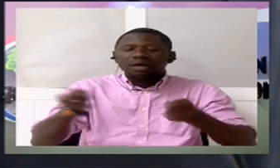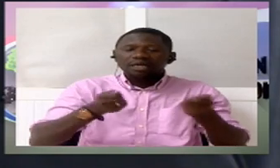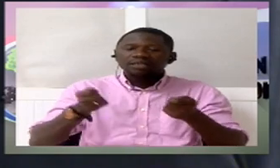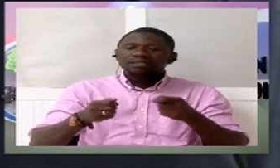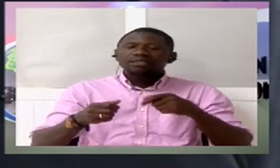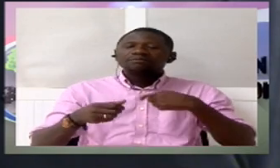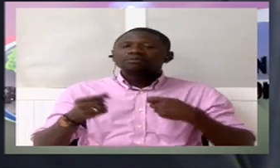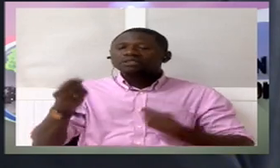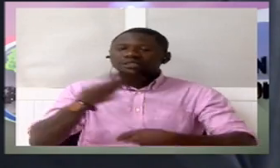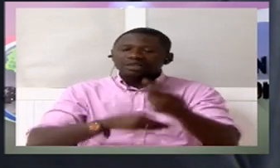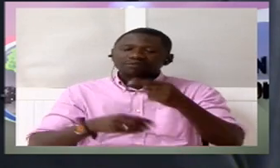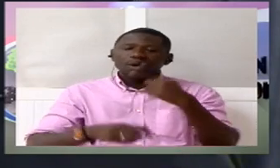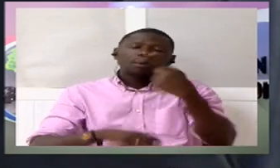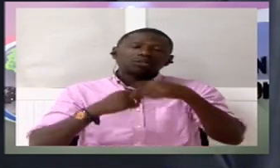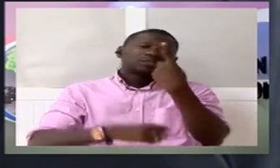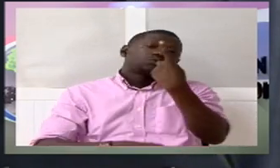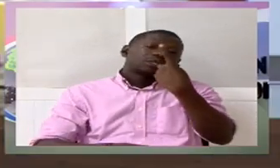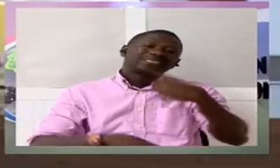$1,000, he would sell it for